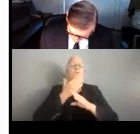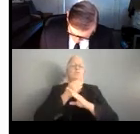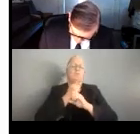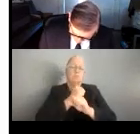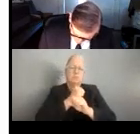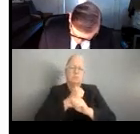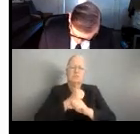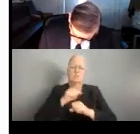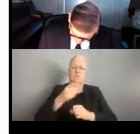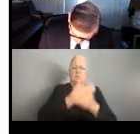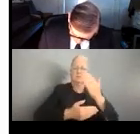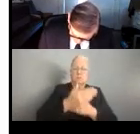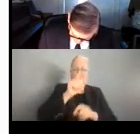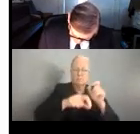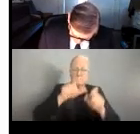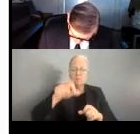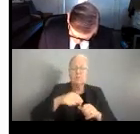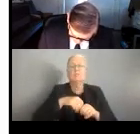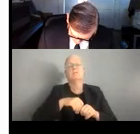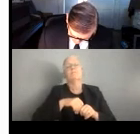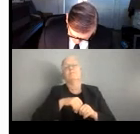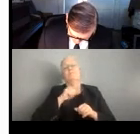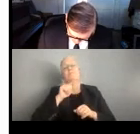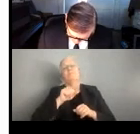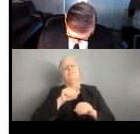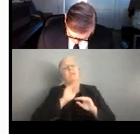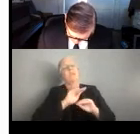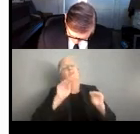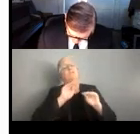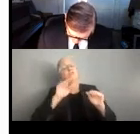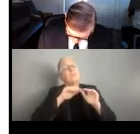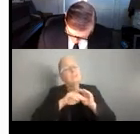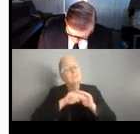got access to education through inclusive planning.